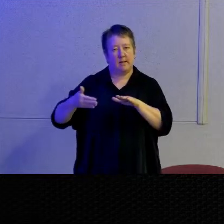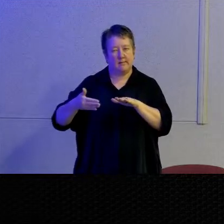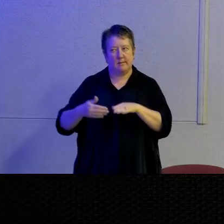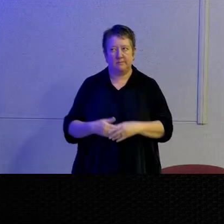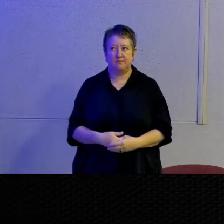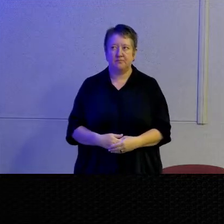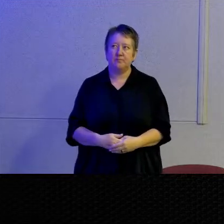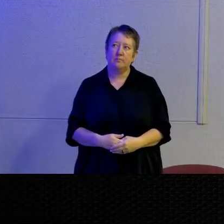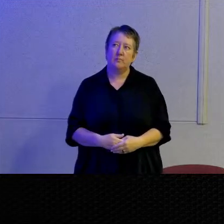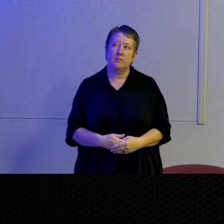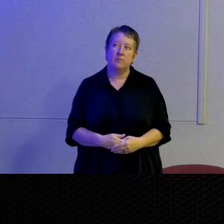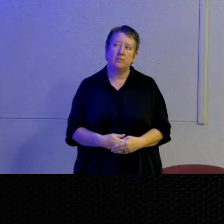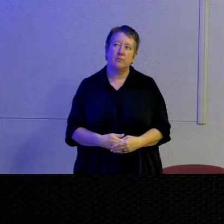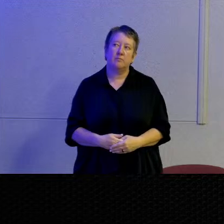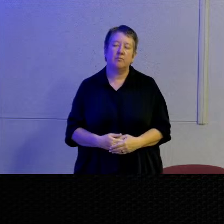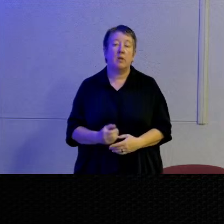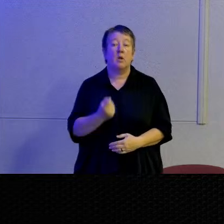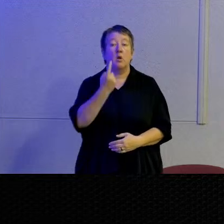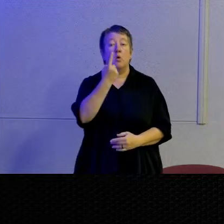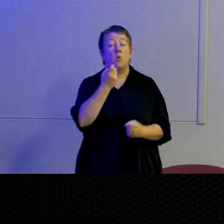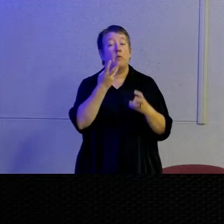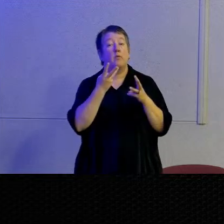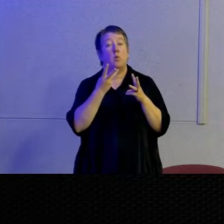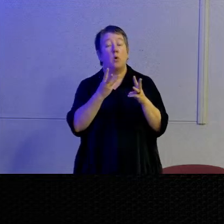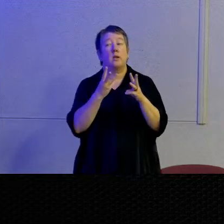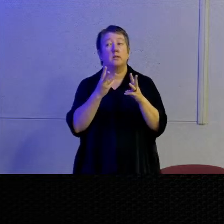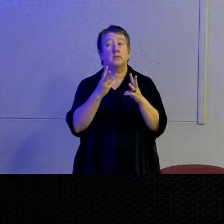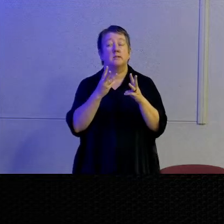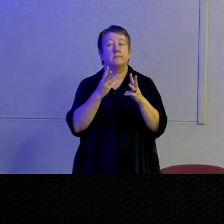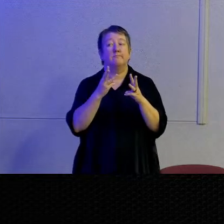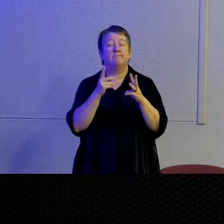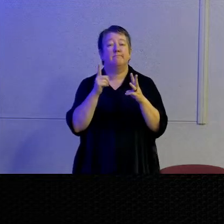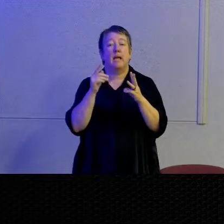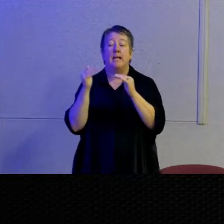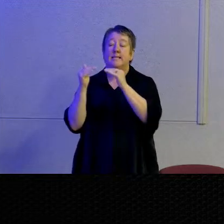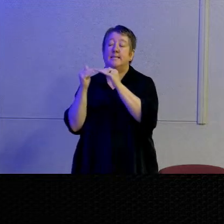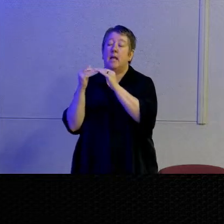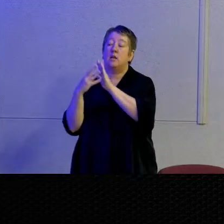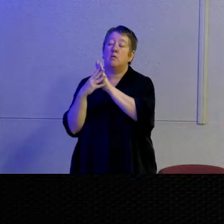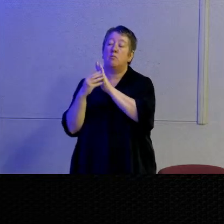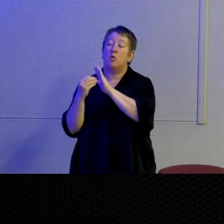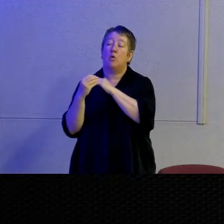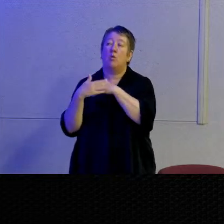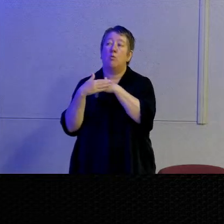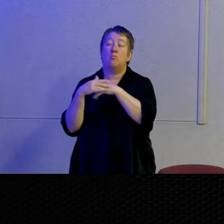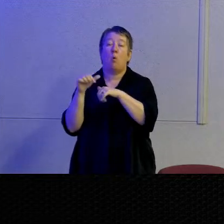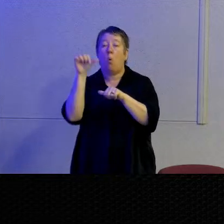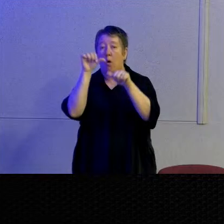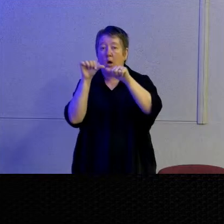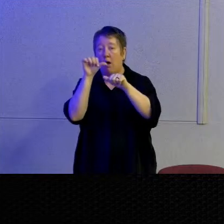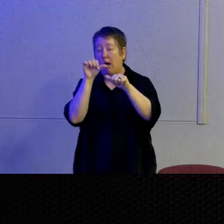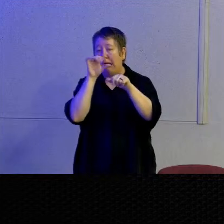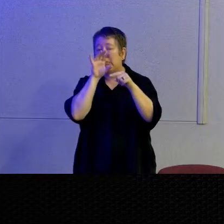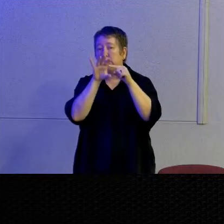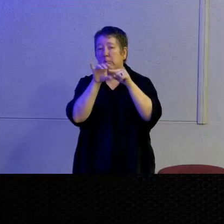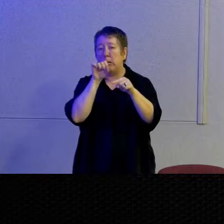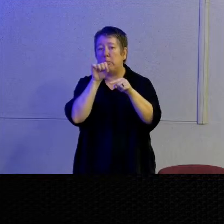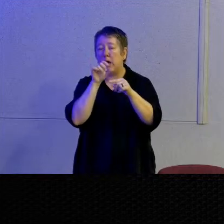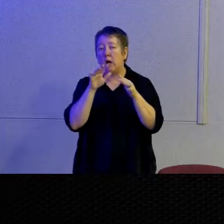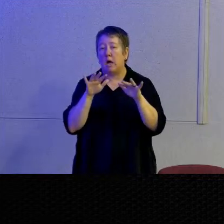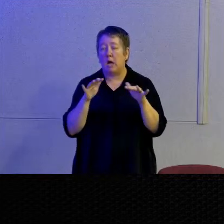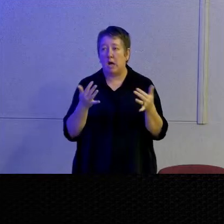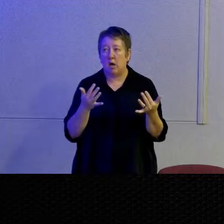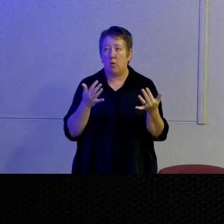So one of the ways in which you can look for physics beyond the Standard Model is to look for